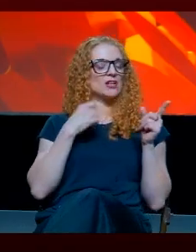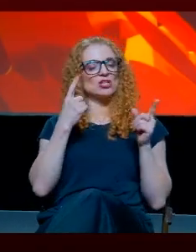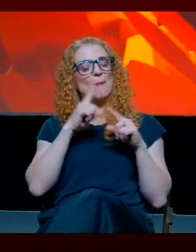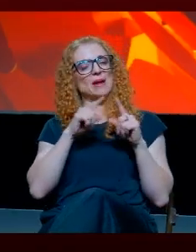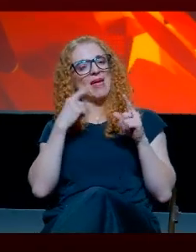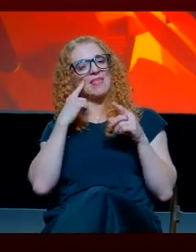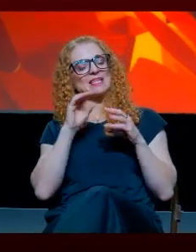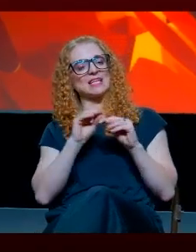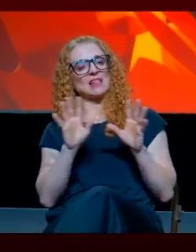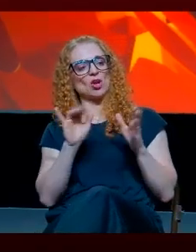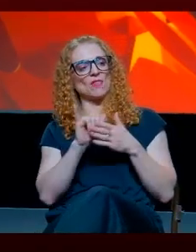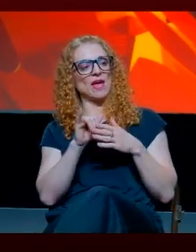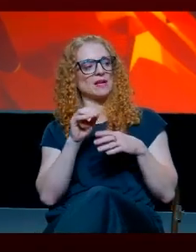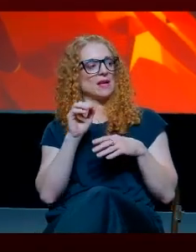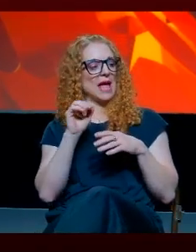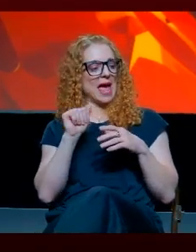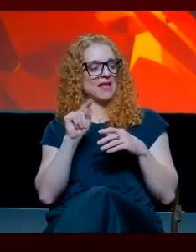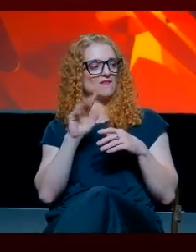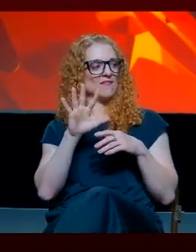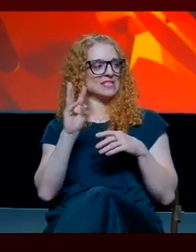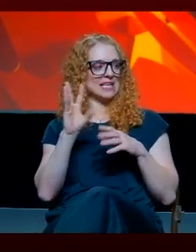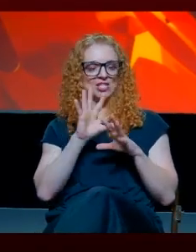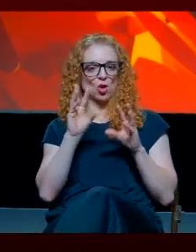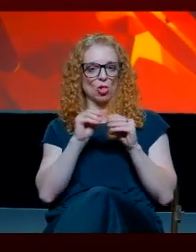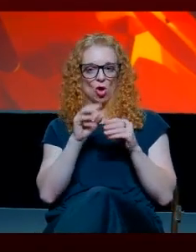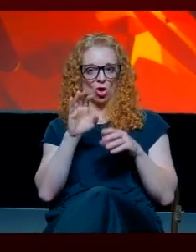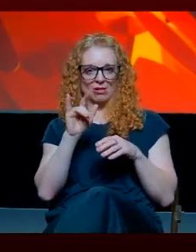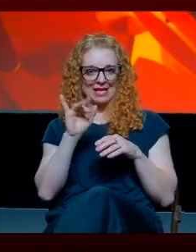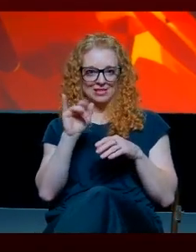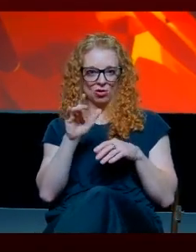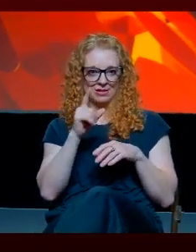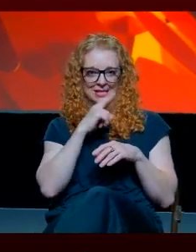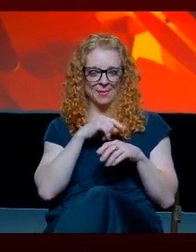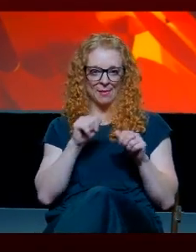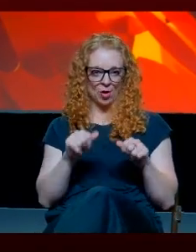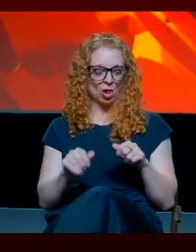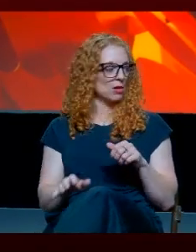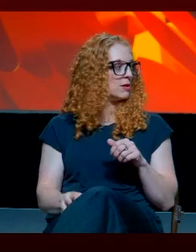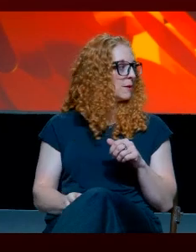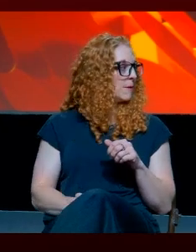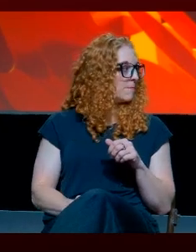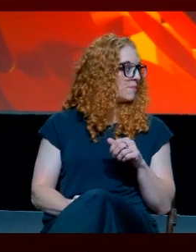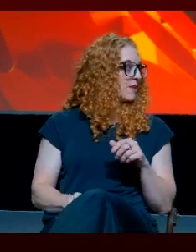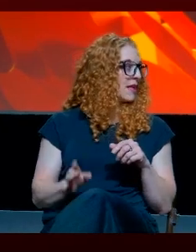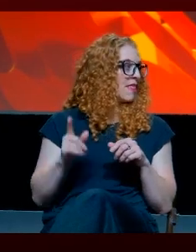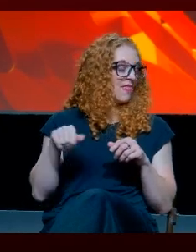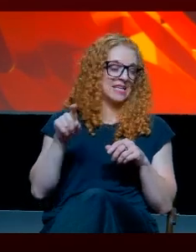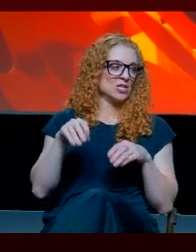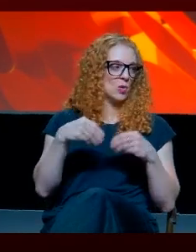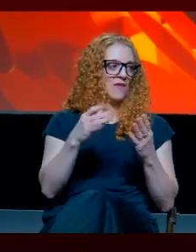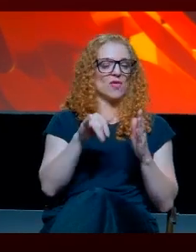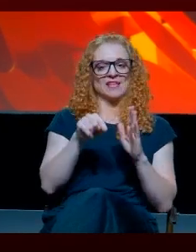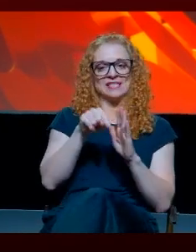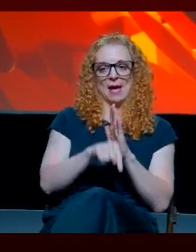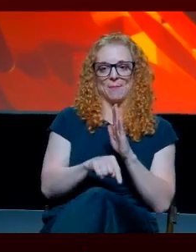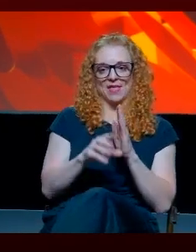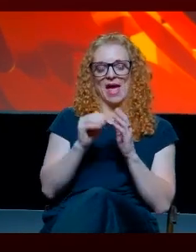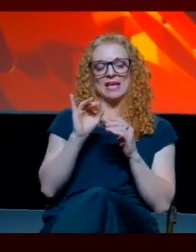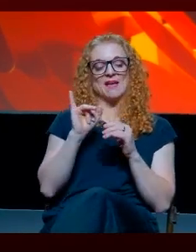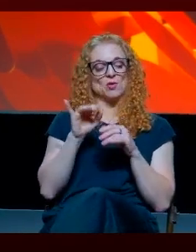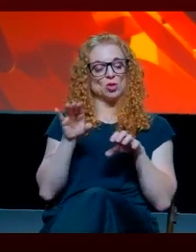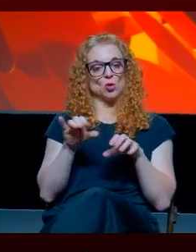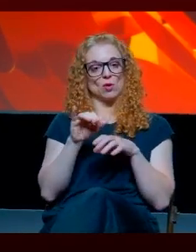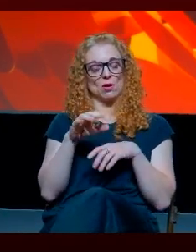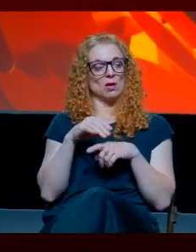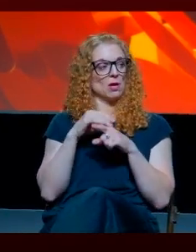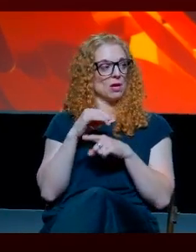think it's tensor clear that at 56, it's no longer classically simulable. They need to give you the depth, and if you do a